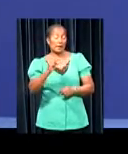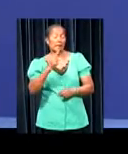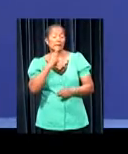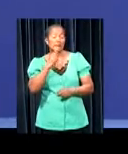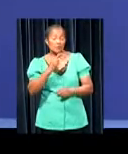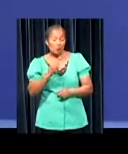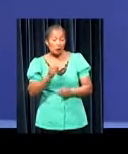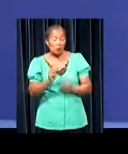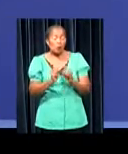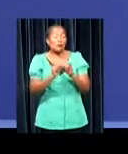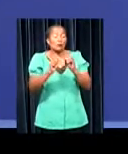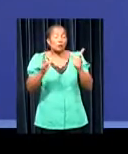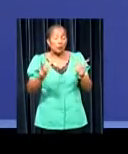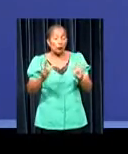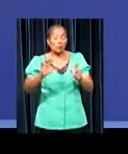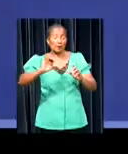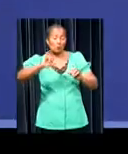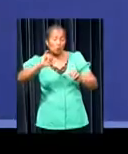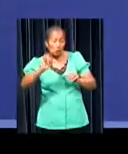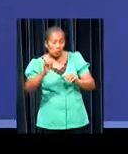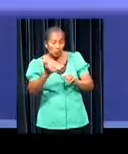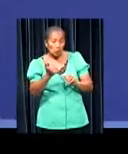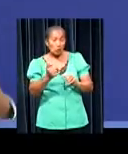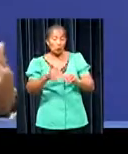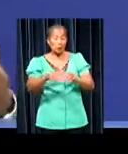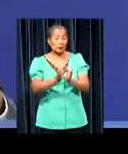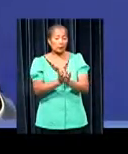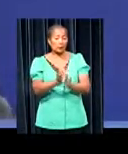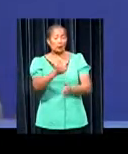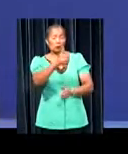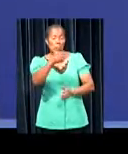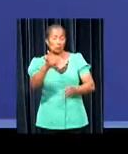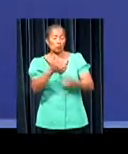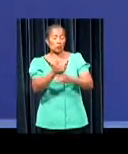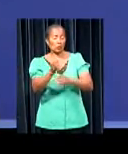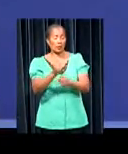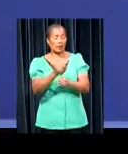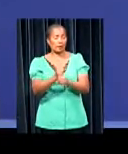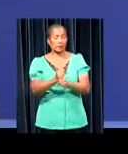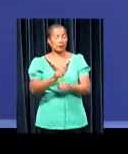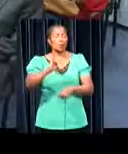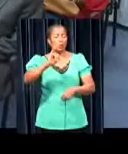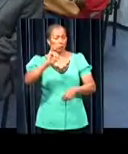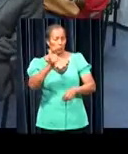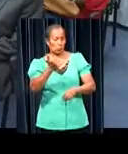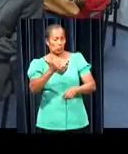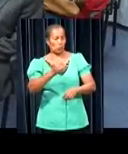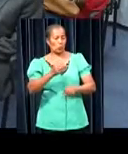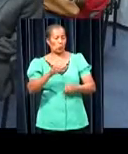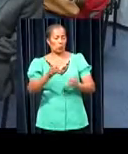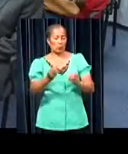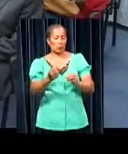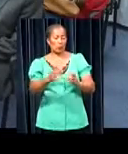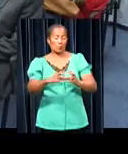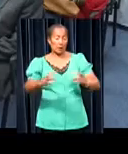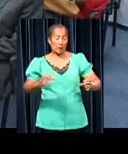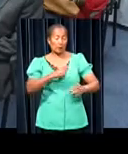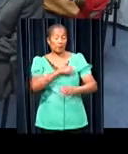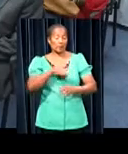will have a special task to do. The upcoming central bank governor said that there are